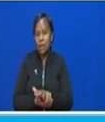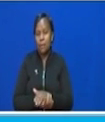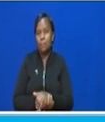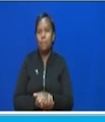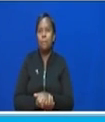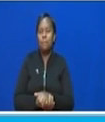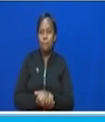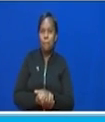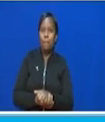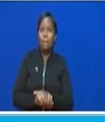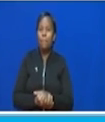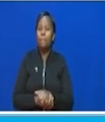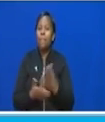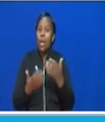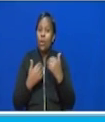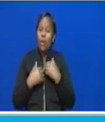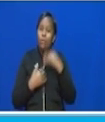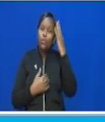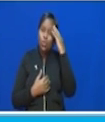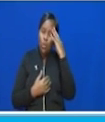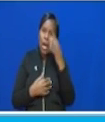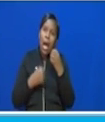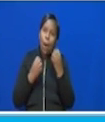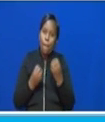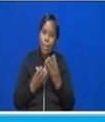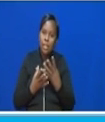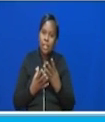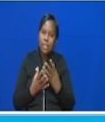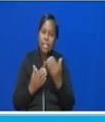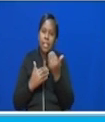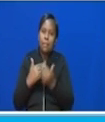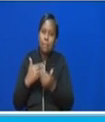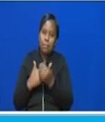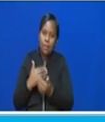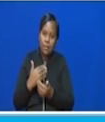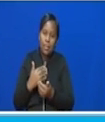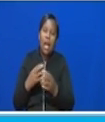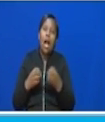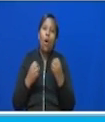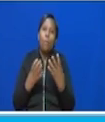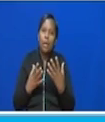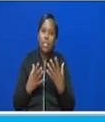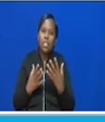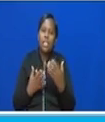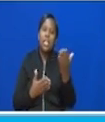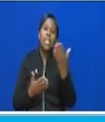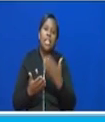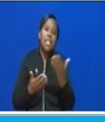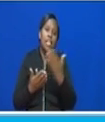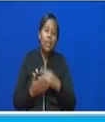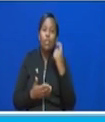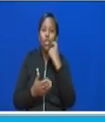All right, so here we have to know how much Dennis spent and how much he gave the